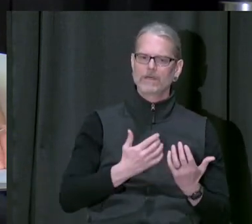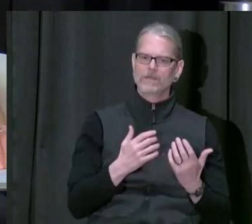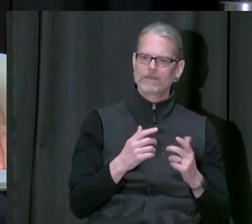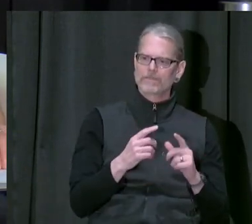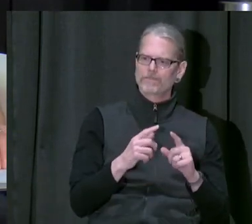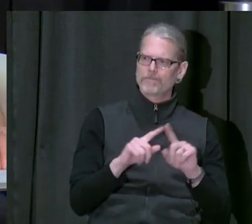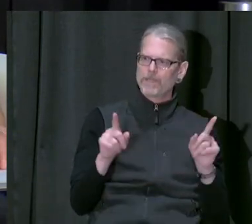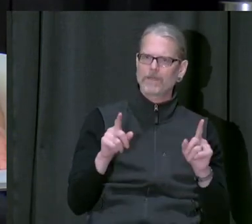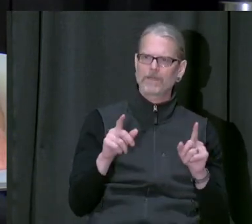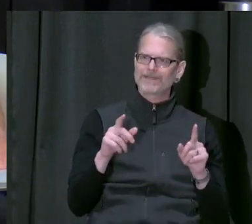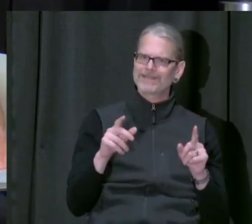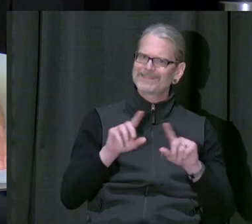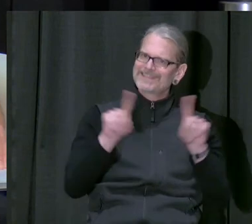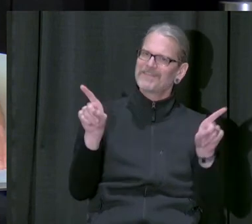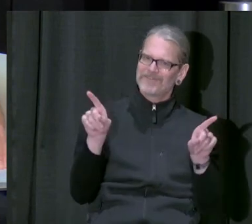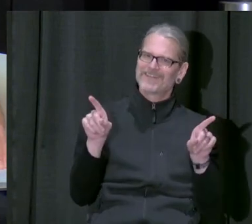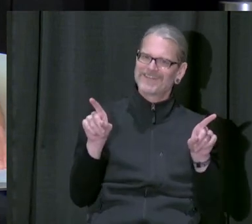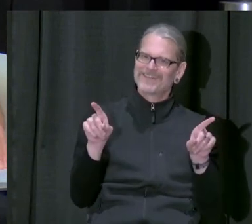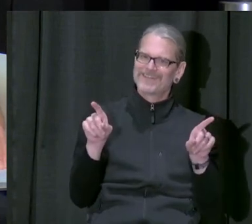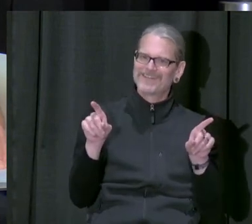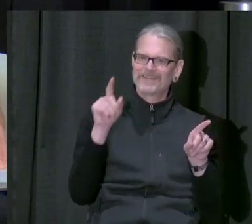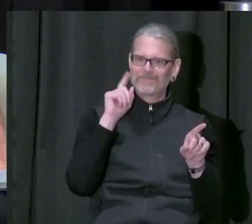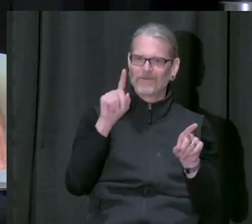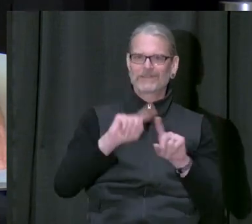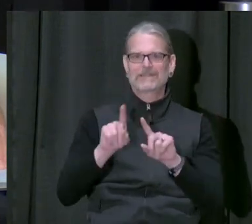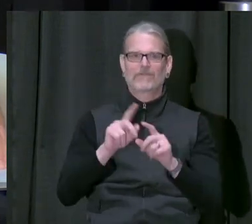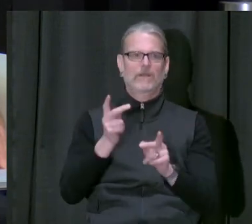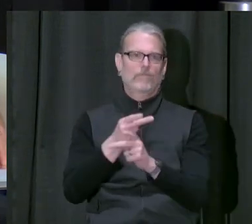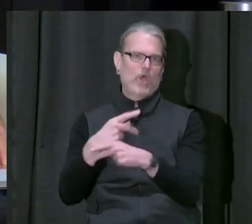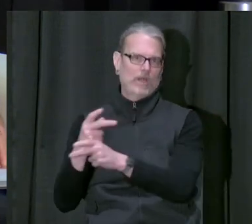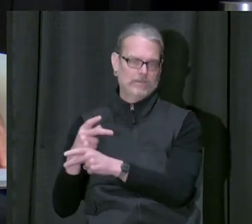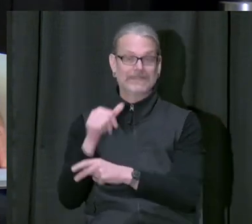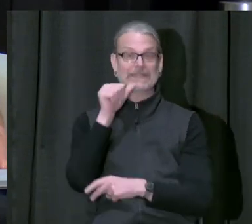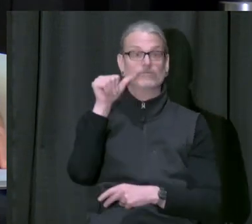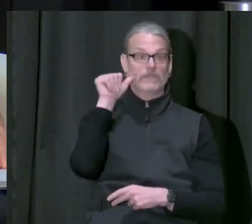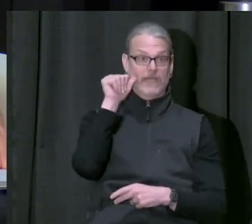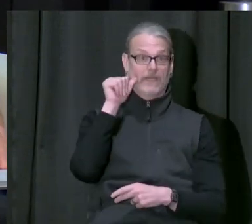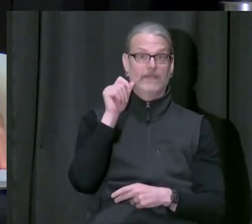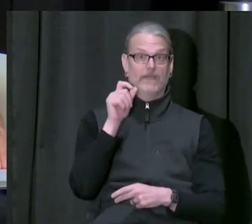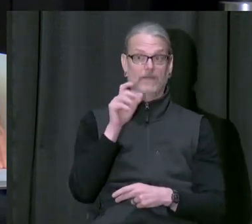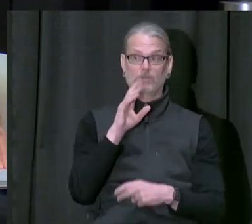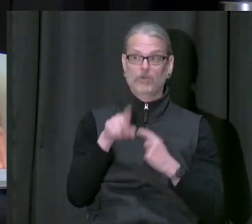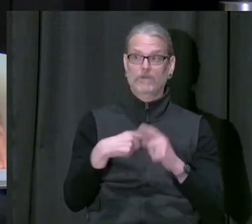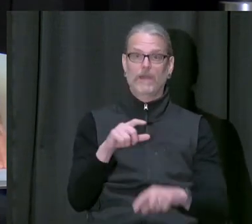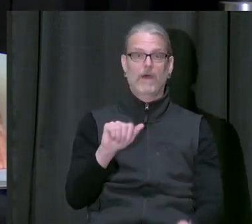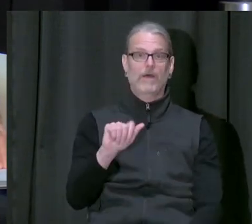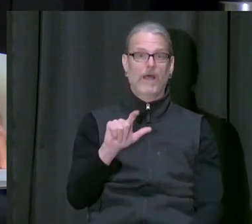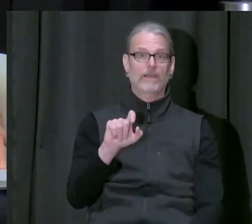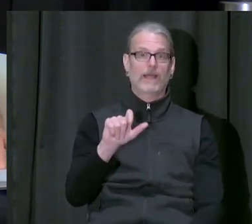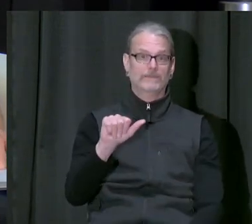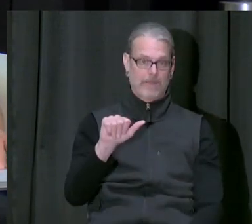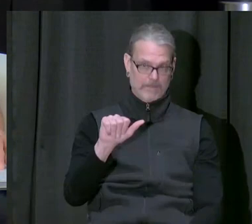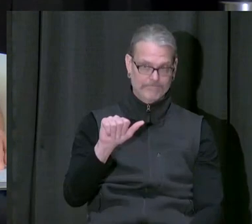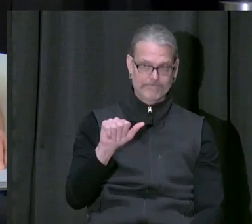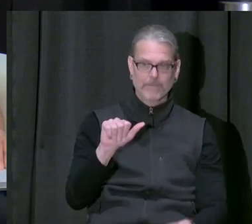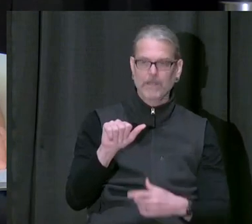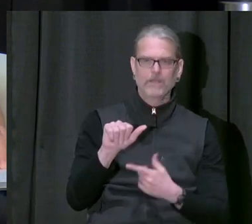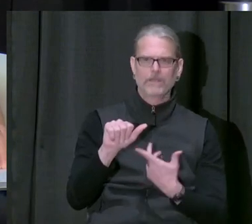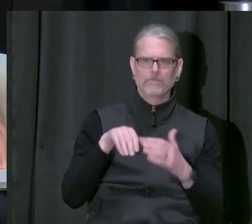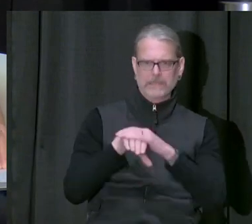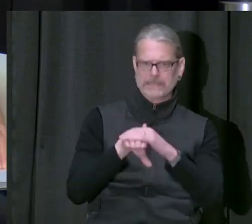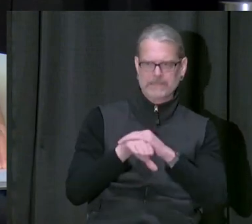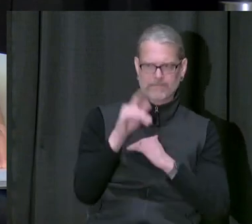it's gonna be a little different for different products. We talked yesterday, for example, about Alexa and what accessibility